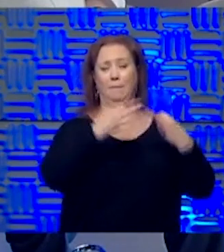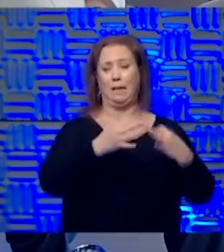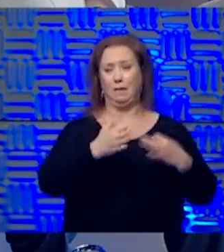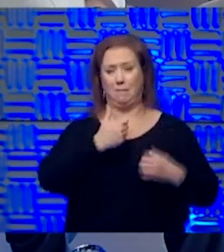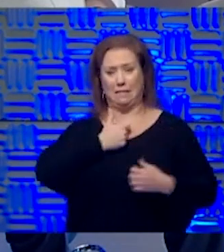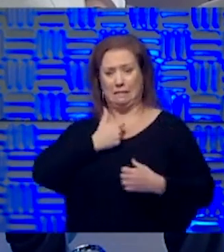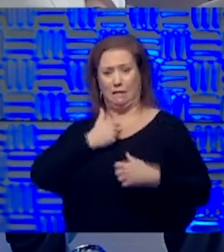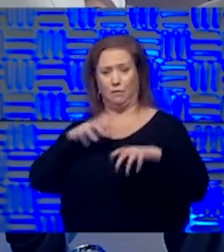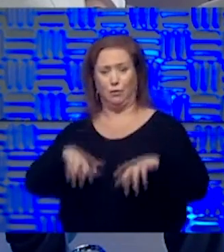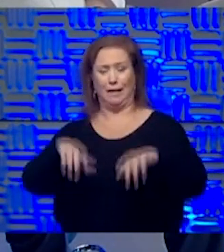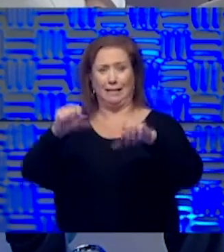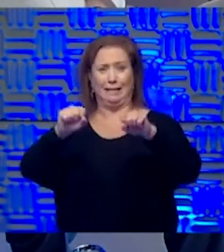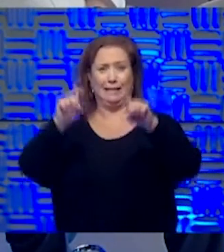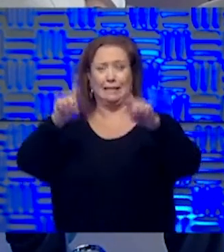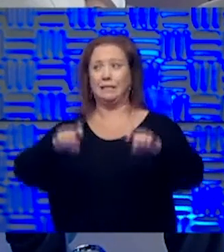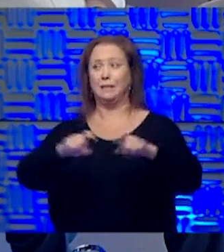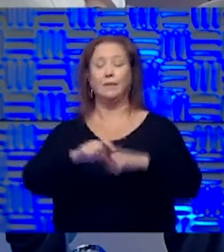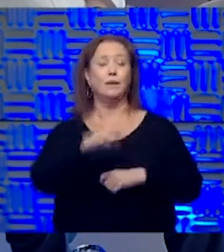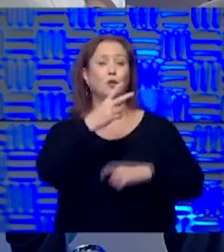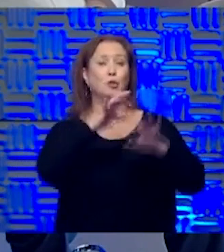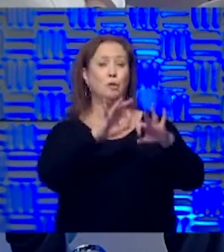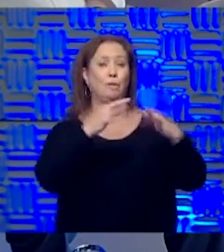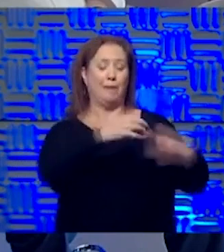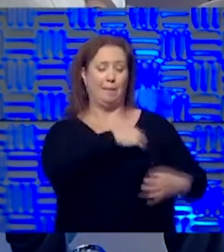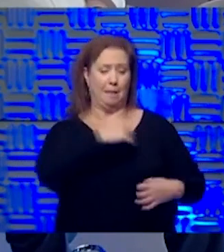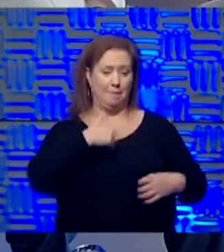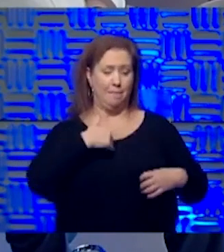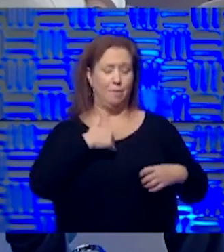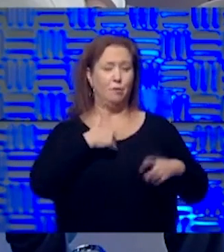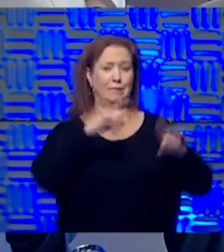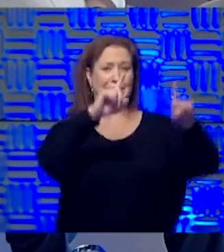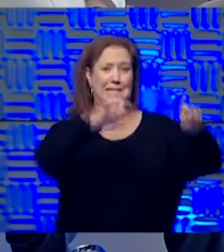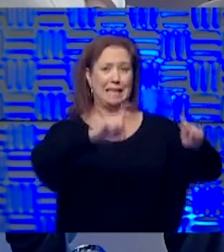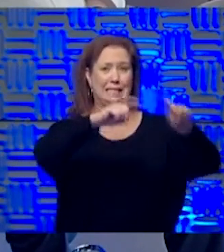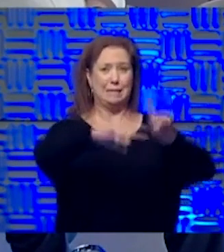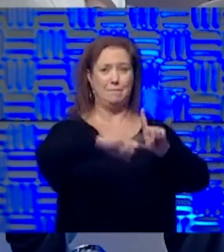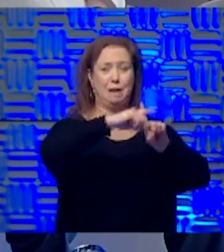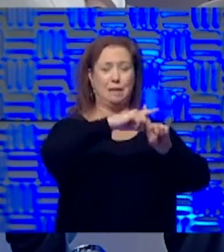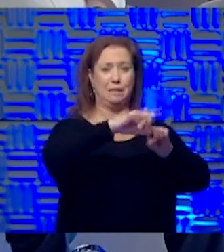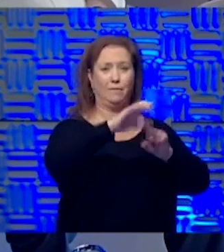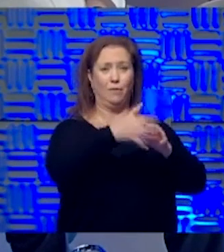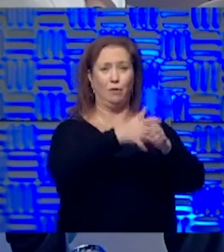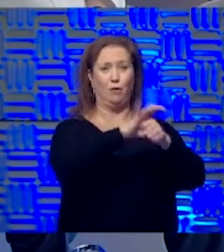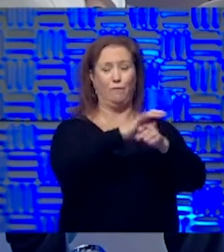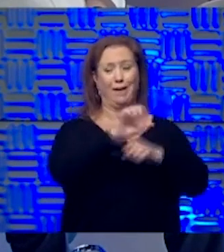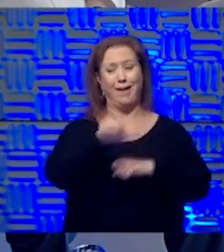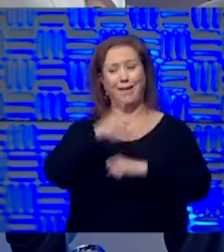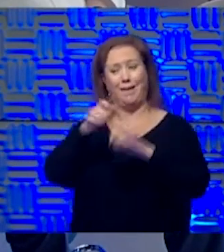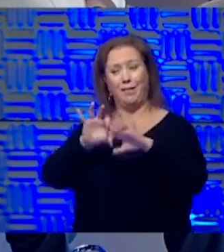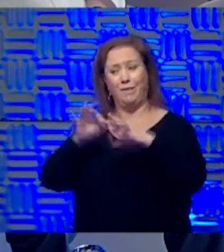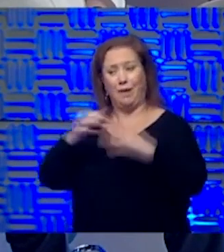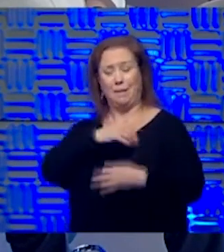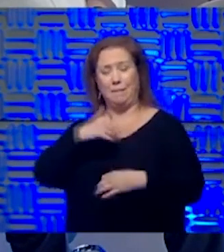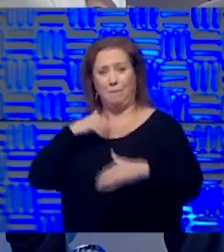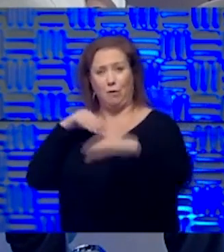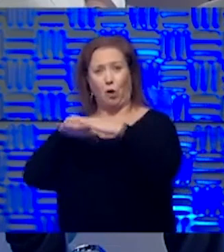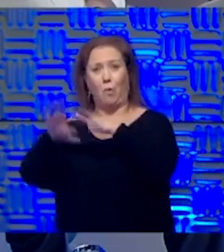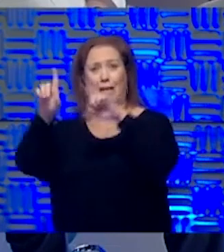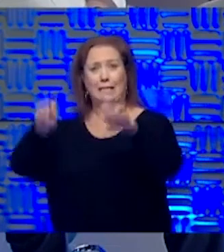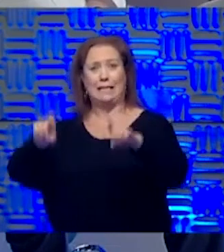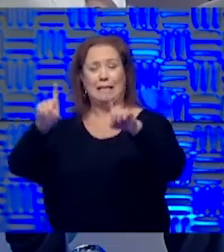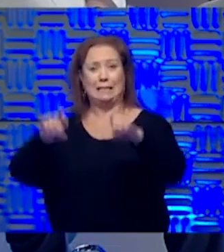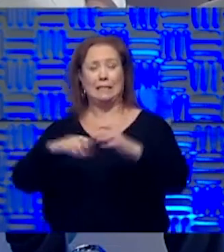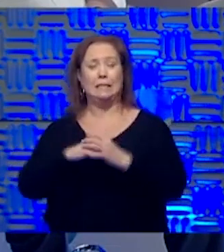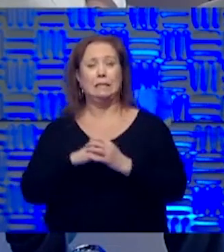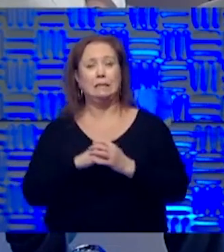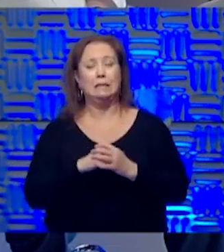start doing? Yeah, did 2 family members got tested for COVID? They have it. Should another family member get tested? Let's talk a